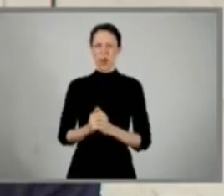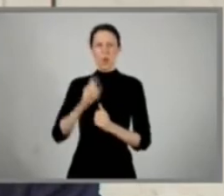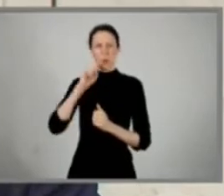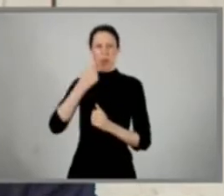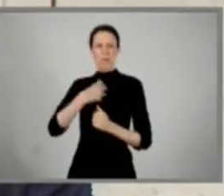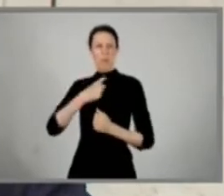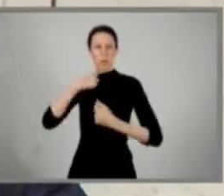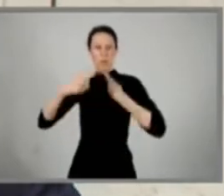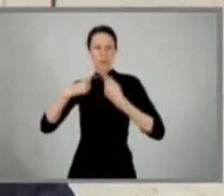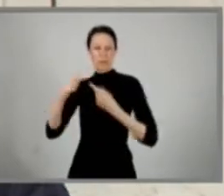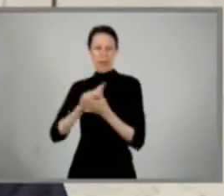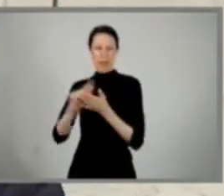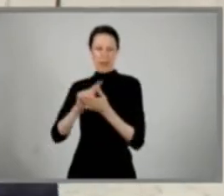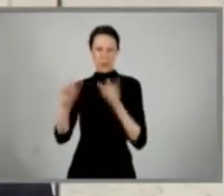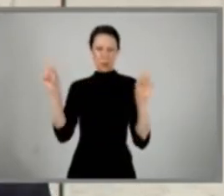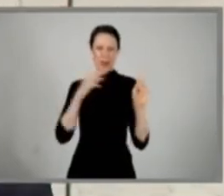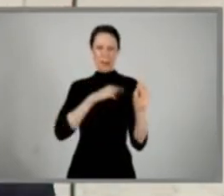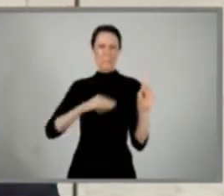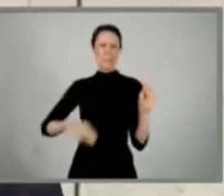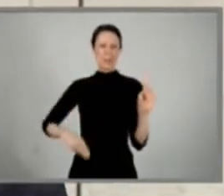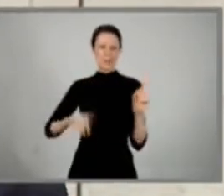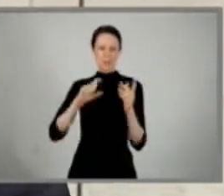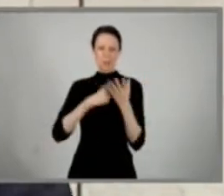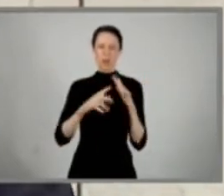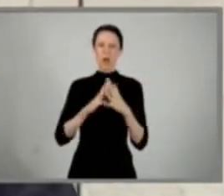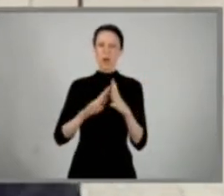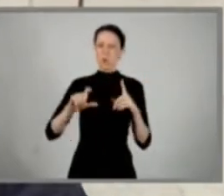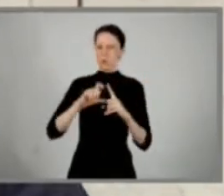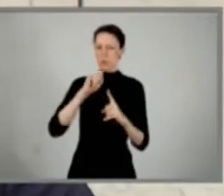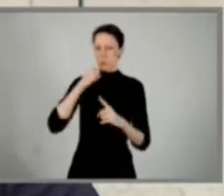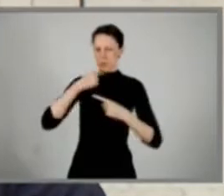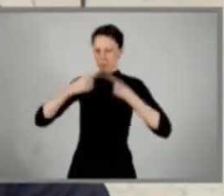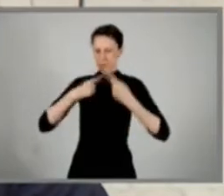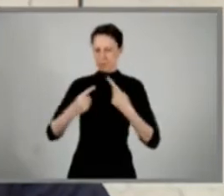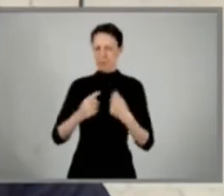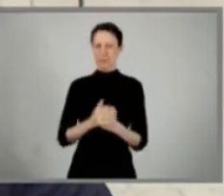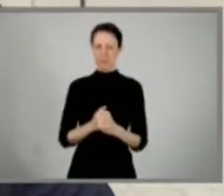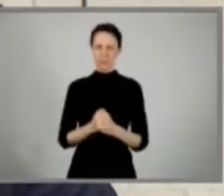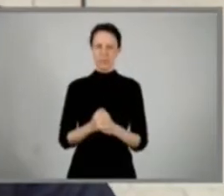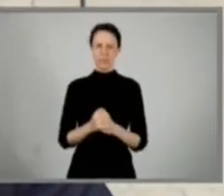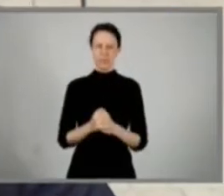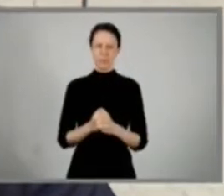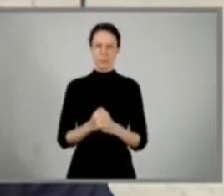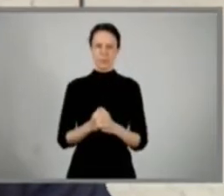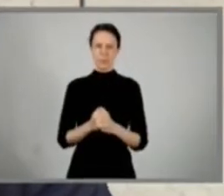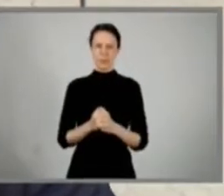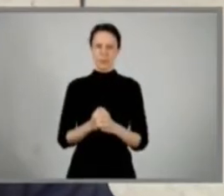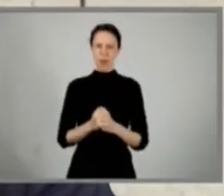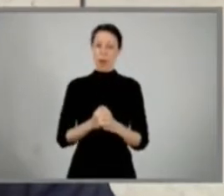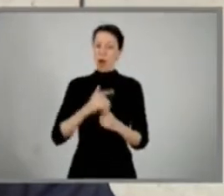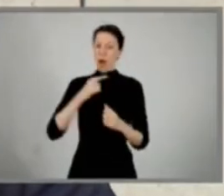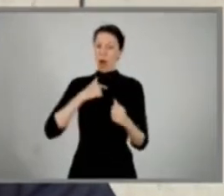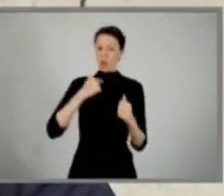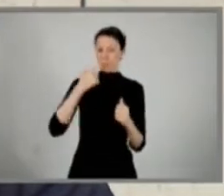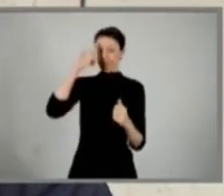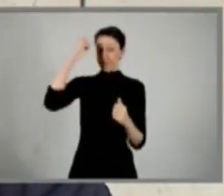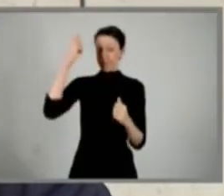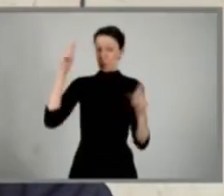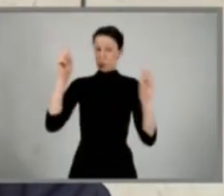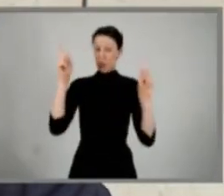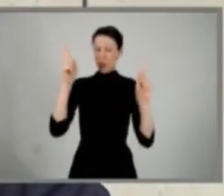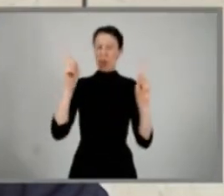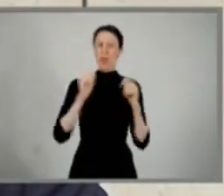Council will meet on the 11th of December. And at my suggestion, and it was warmly received, a key focus of that meeting